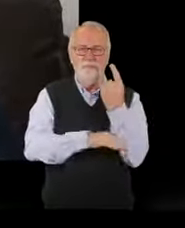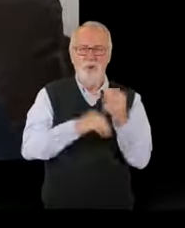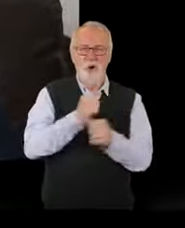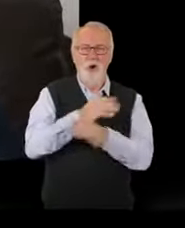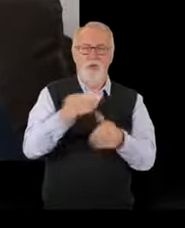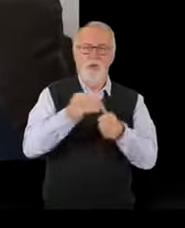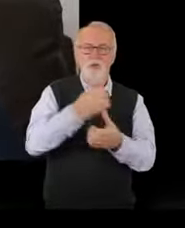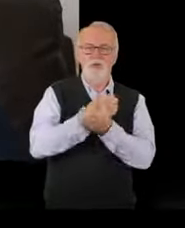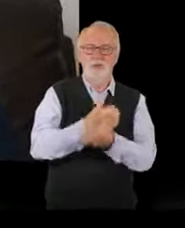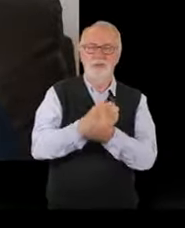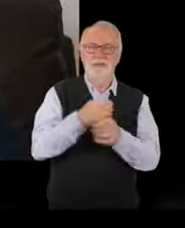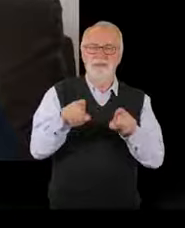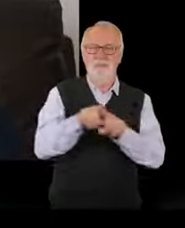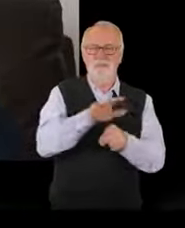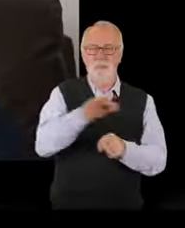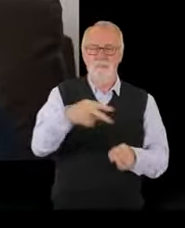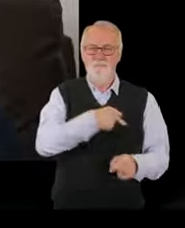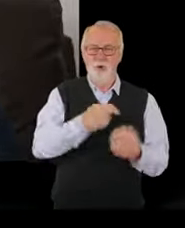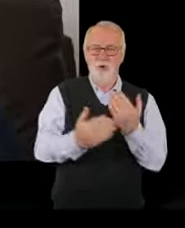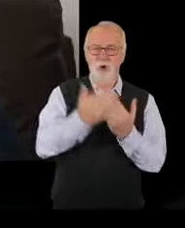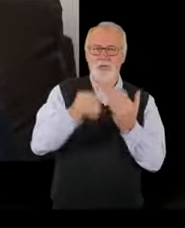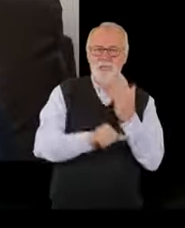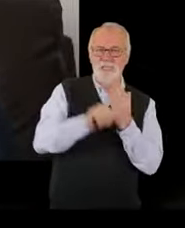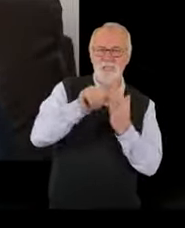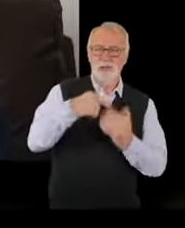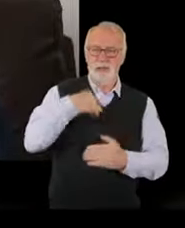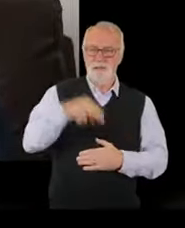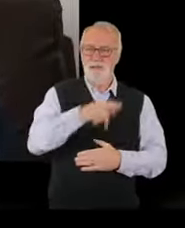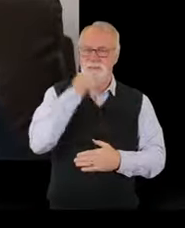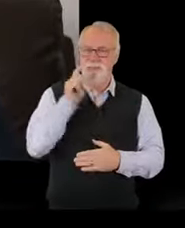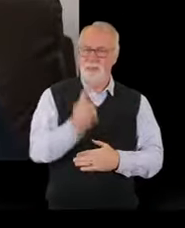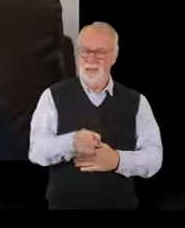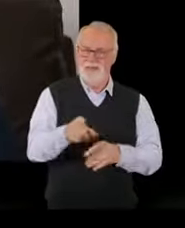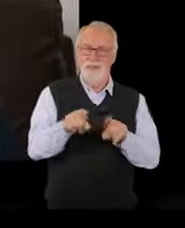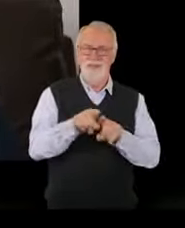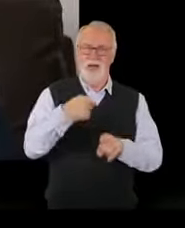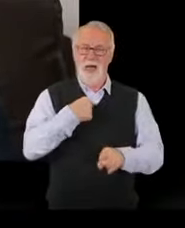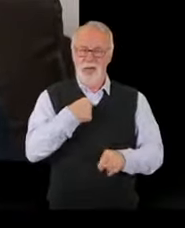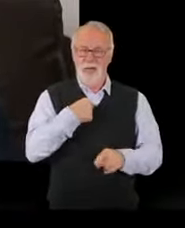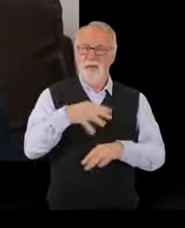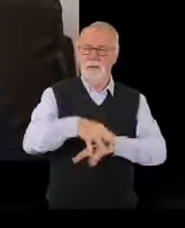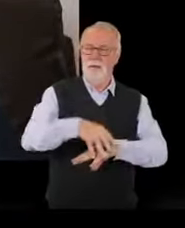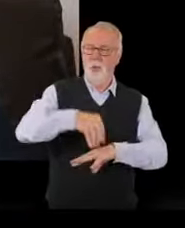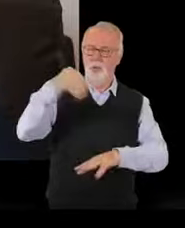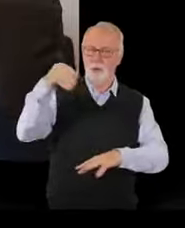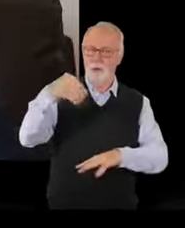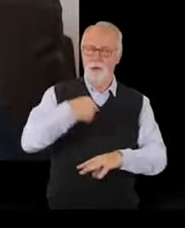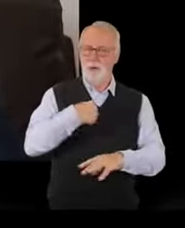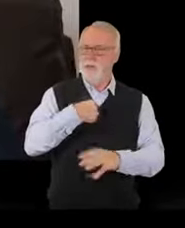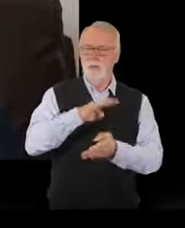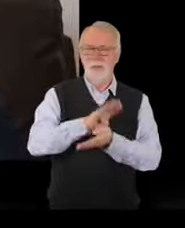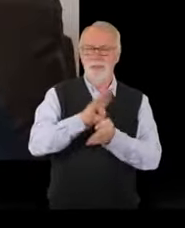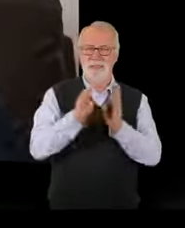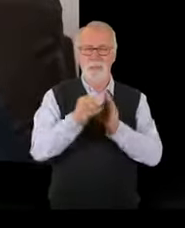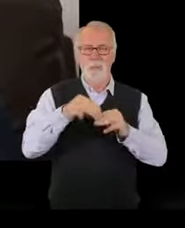things better than me. And I just felt inferior to all the other children even